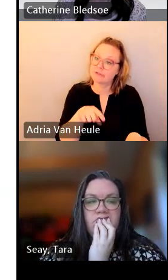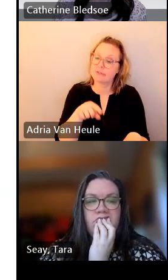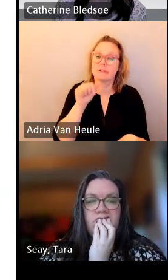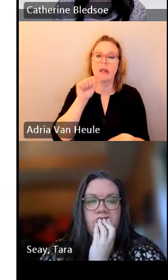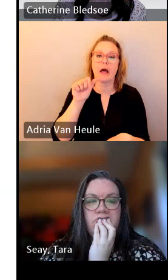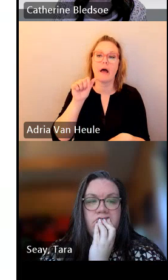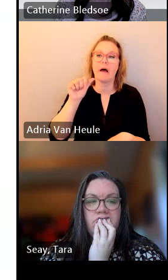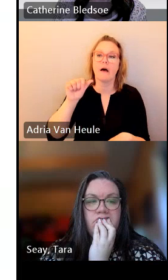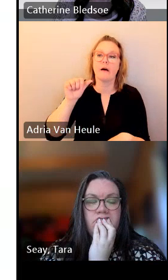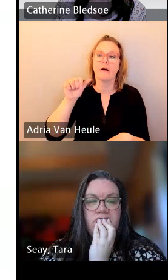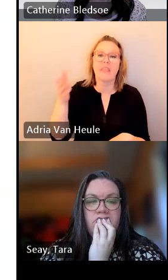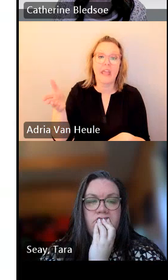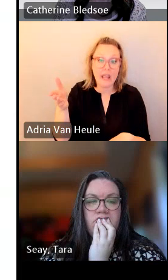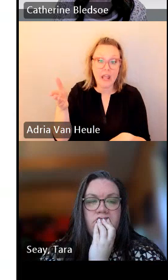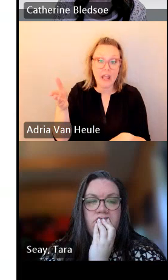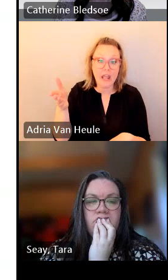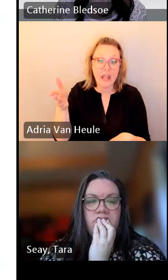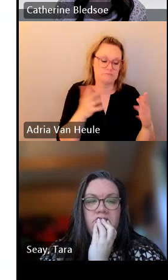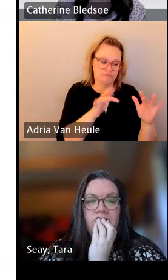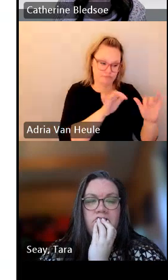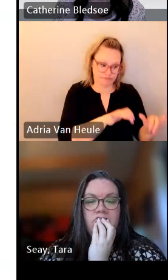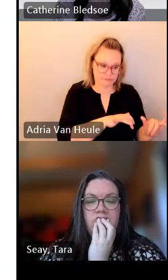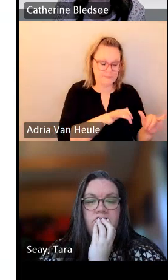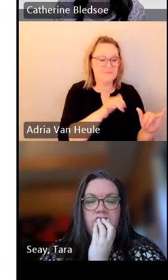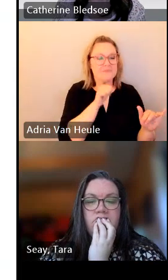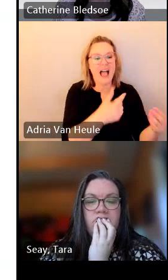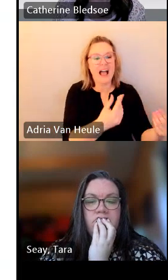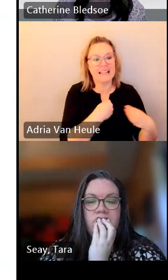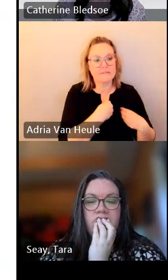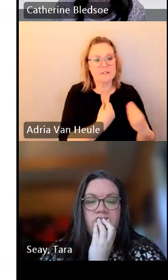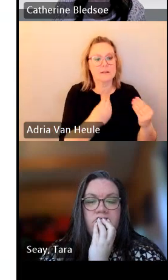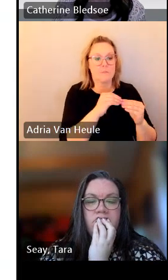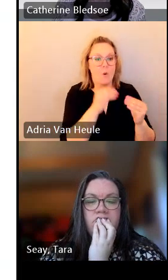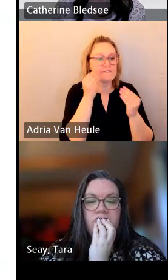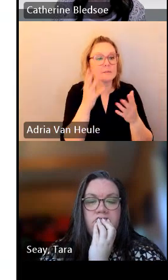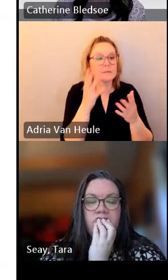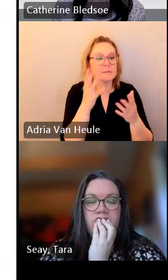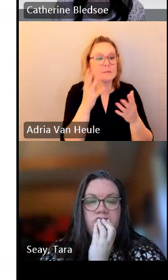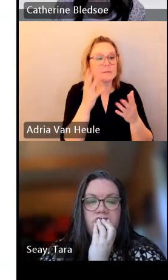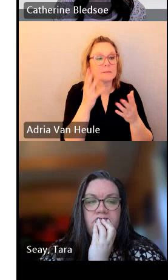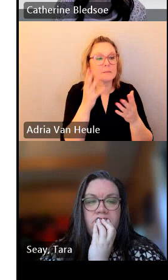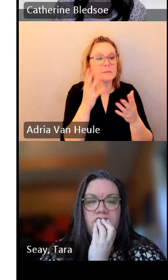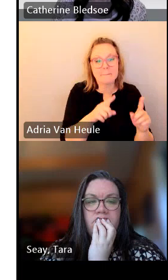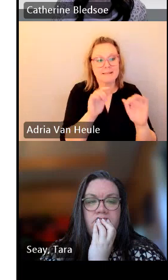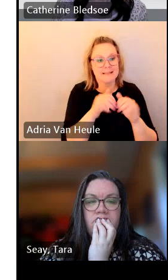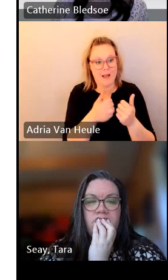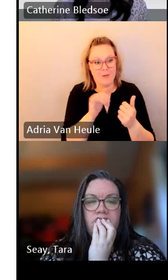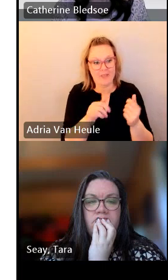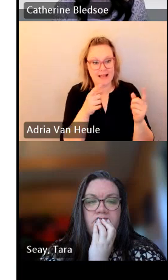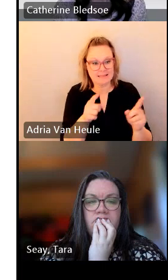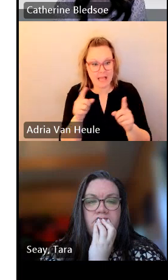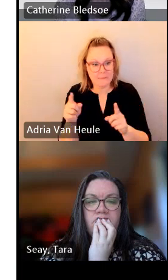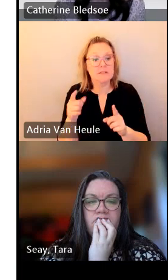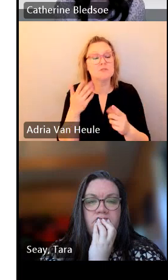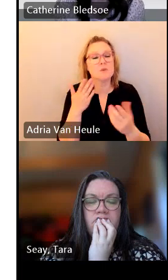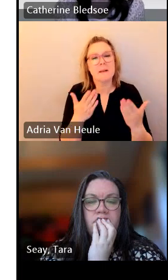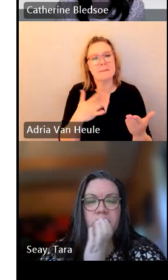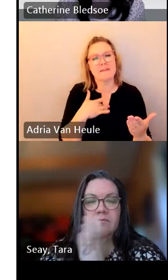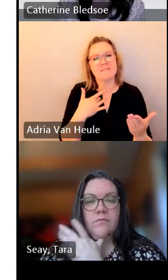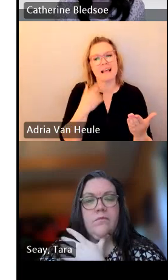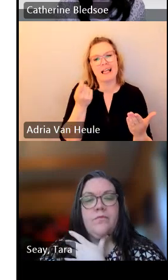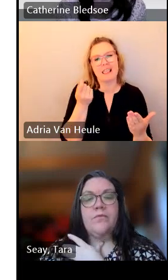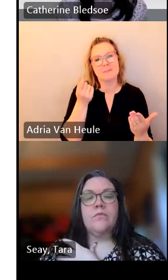currently, it doesn't actually allow you to give us more information about like what's happening or how you attempted to contact the student. And it might feel silly, but it's